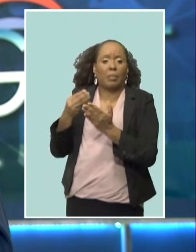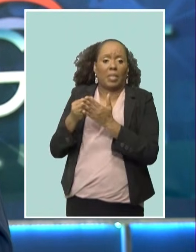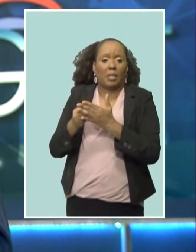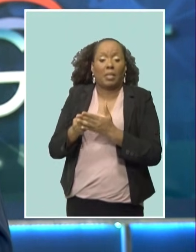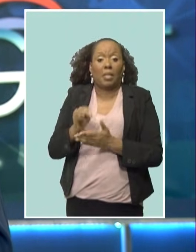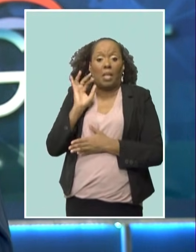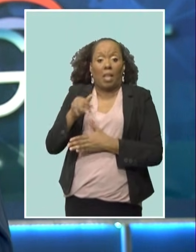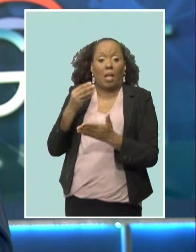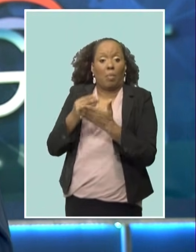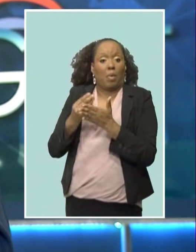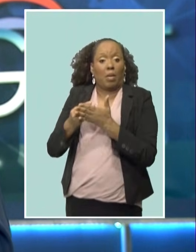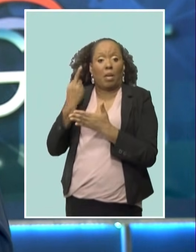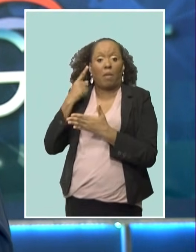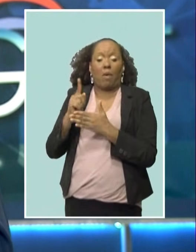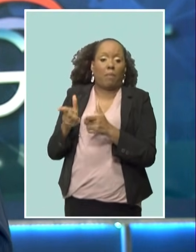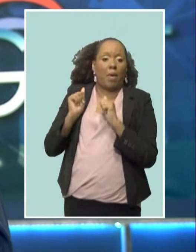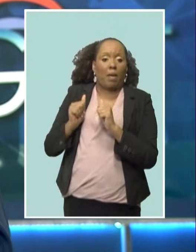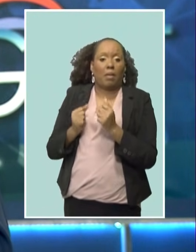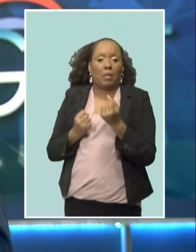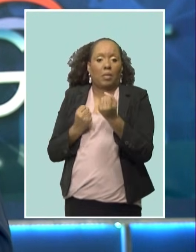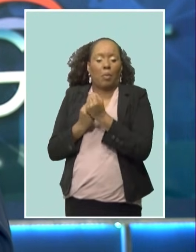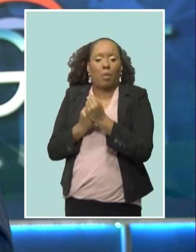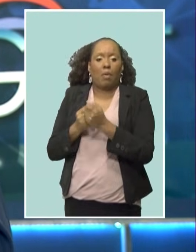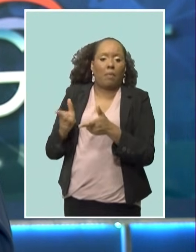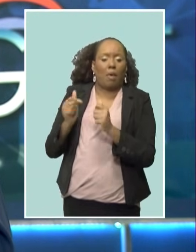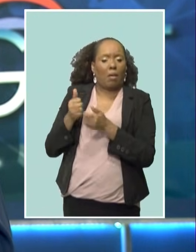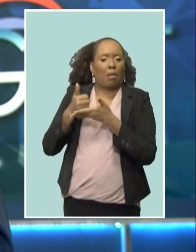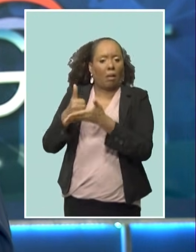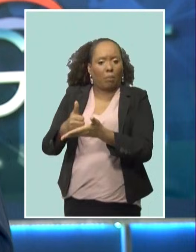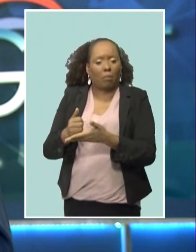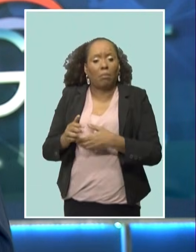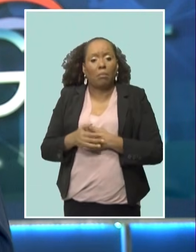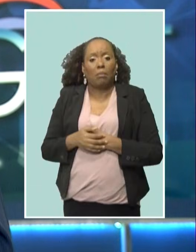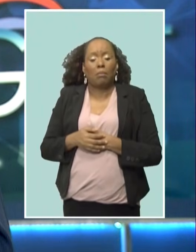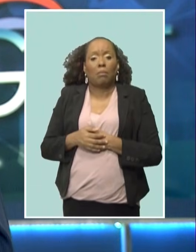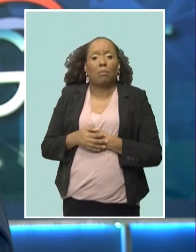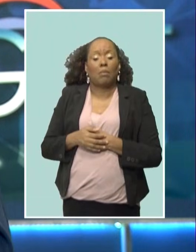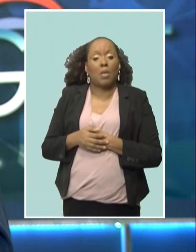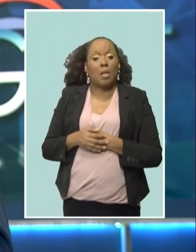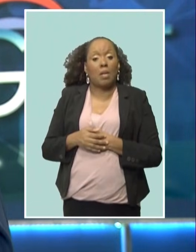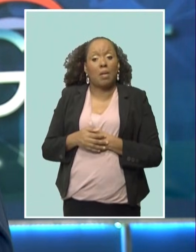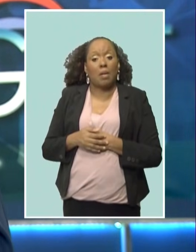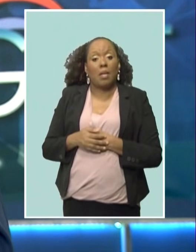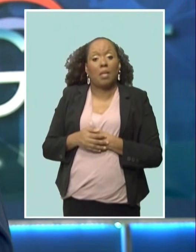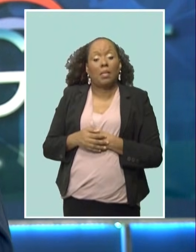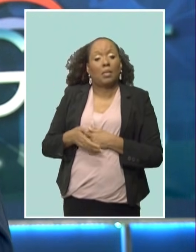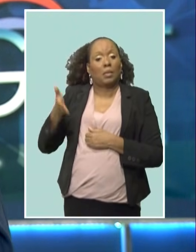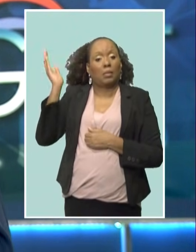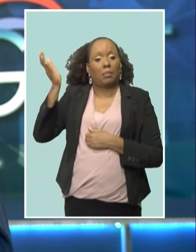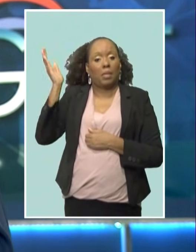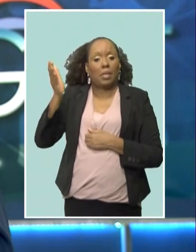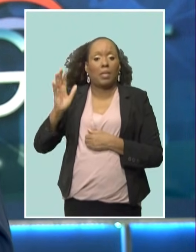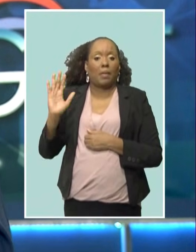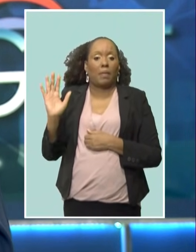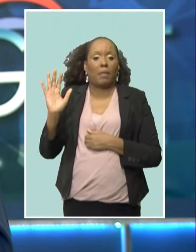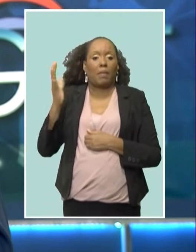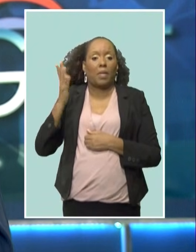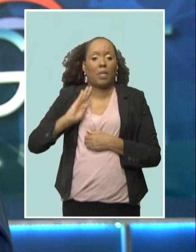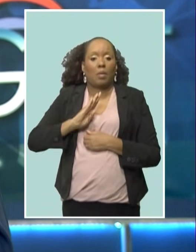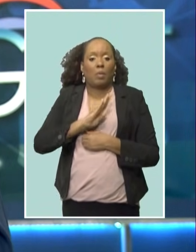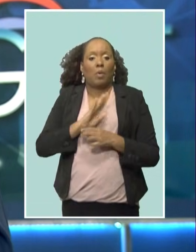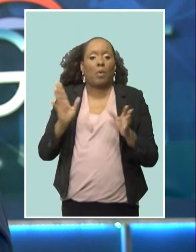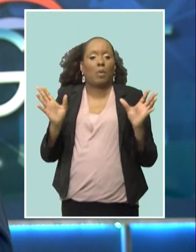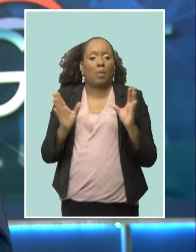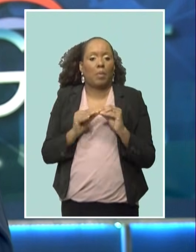provide immediate assistance and long-term support. He was speaking at the 5th board meeting of the Loss and Damage Fund at the